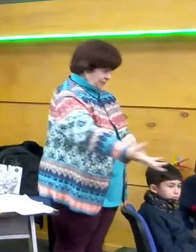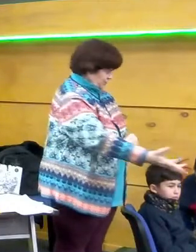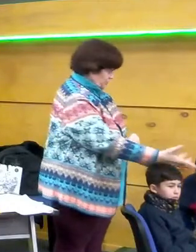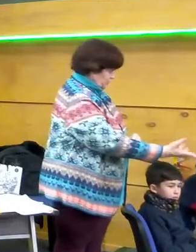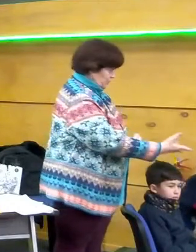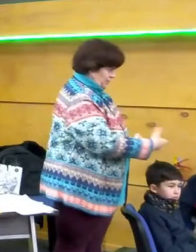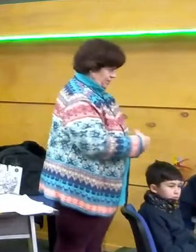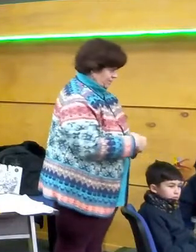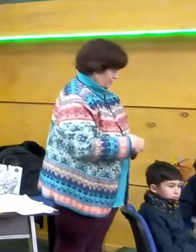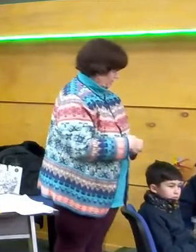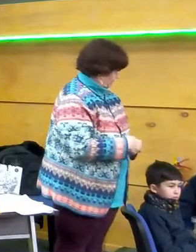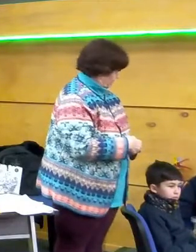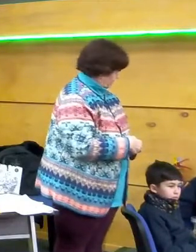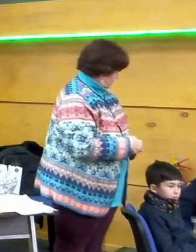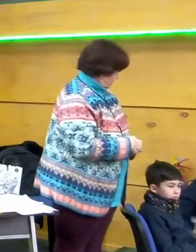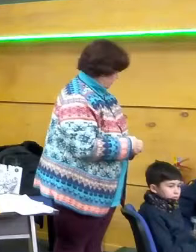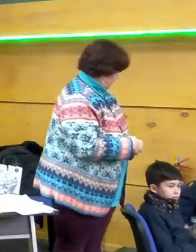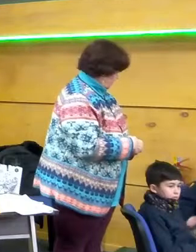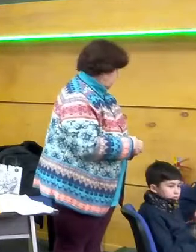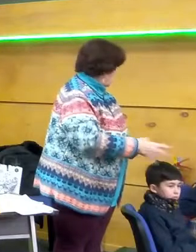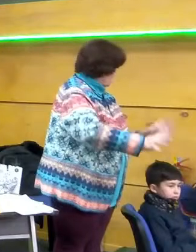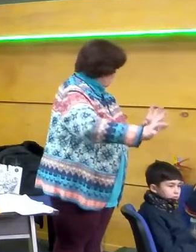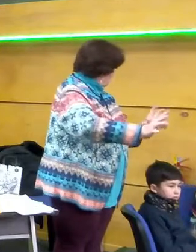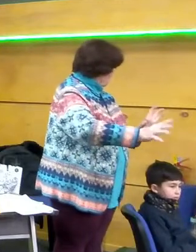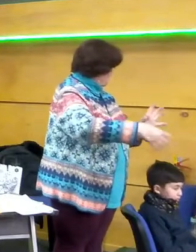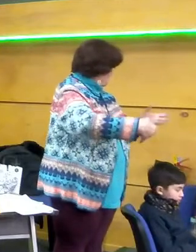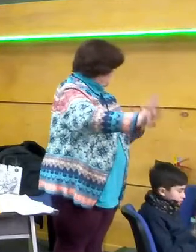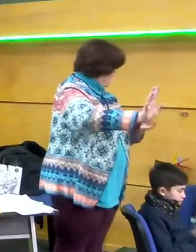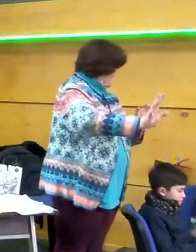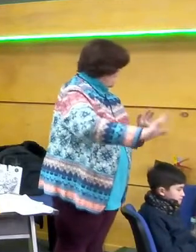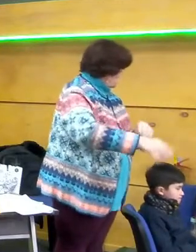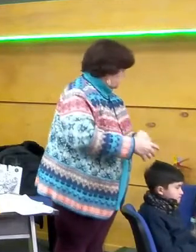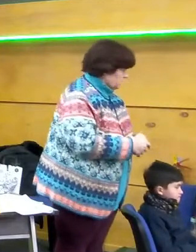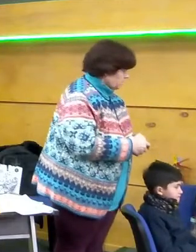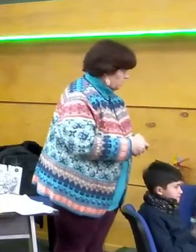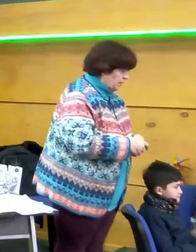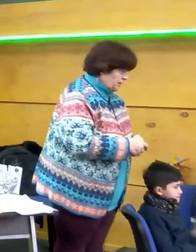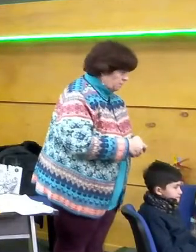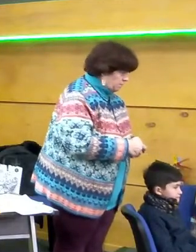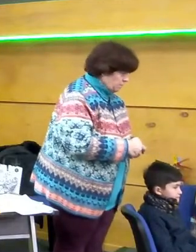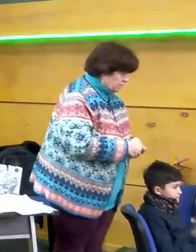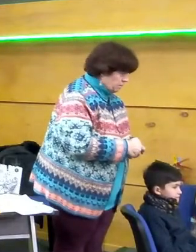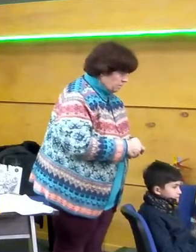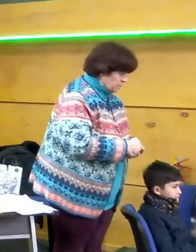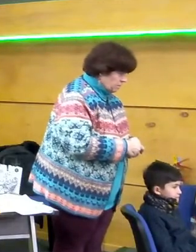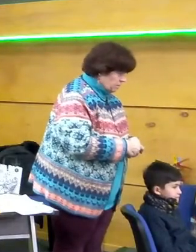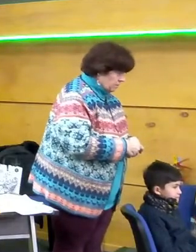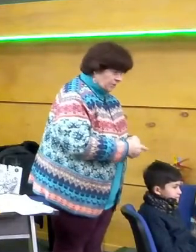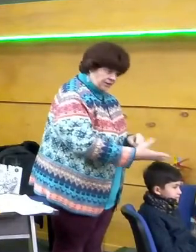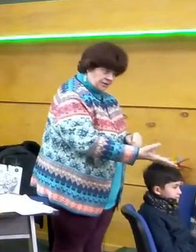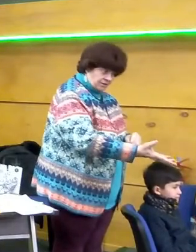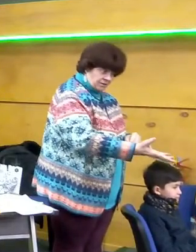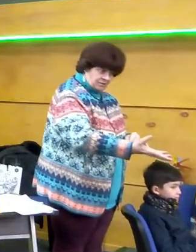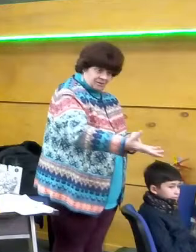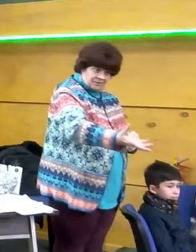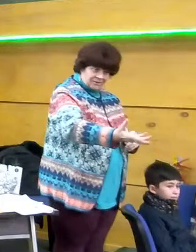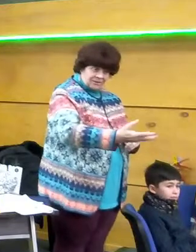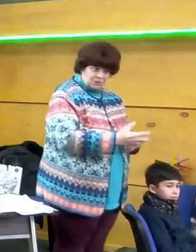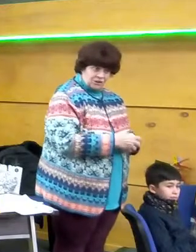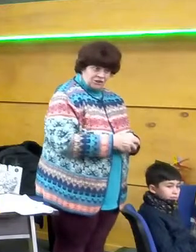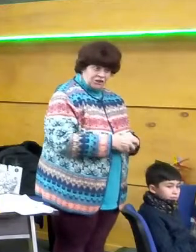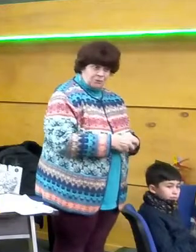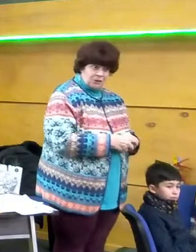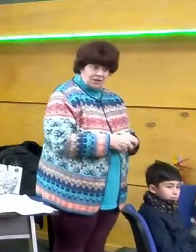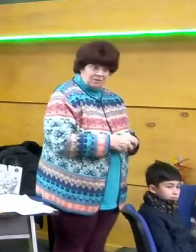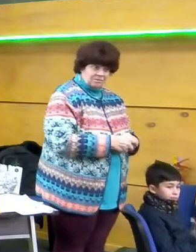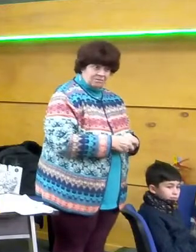What do you think she should work on? You think it's perfect? No need to do anything. What do you think?